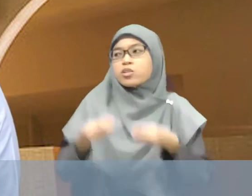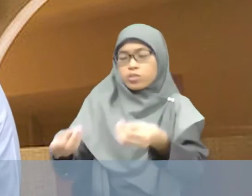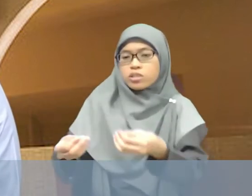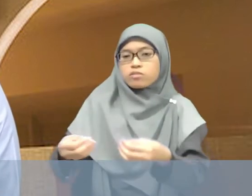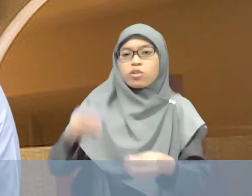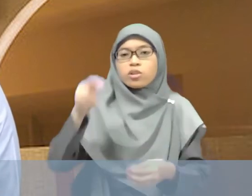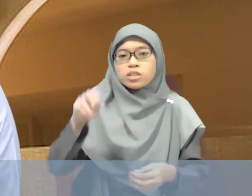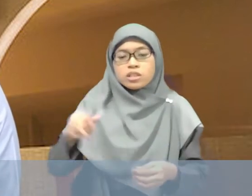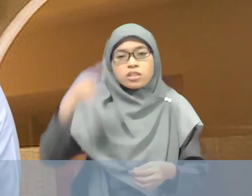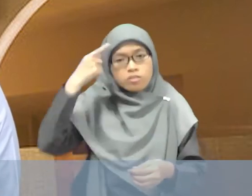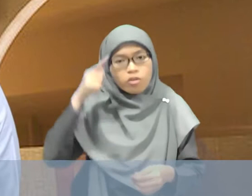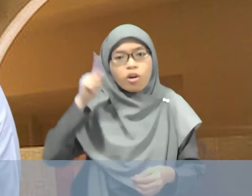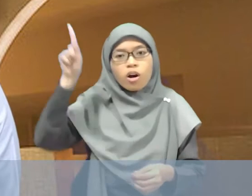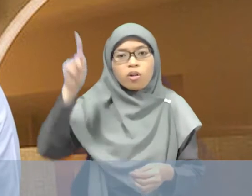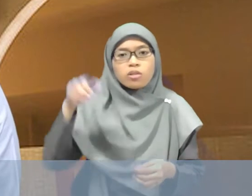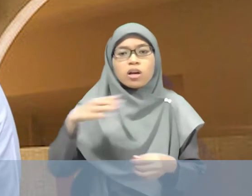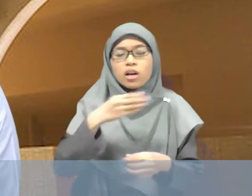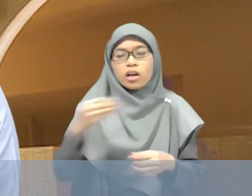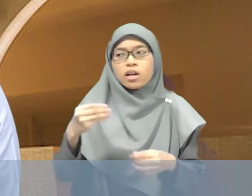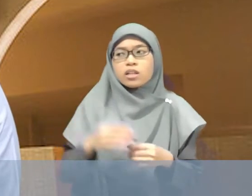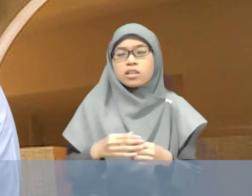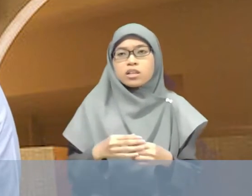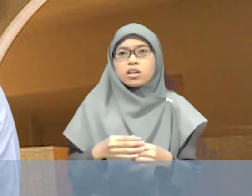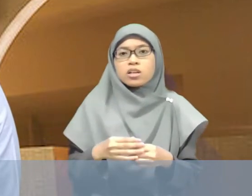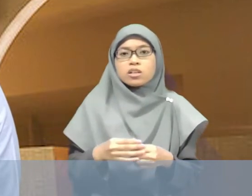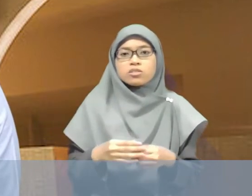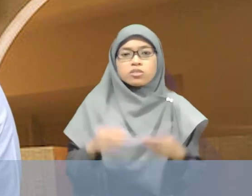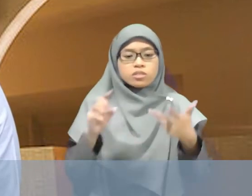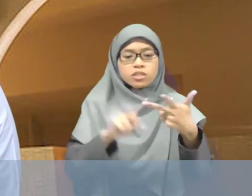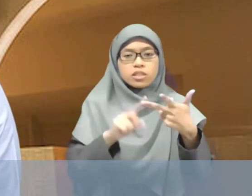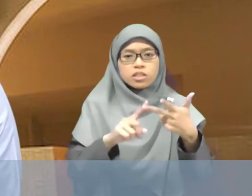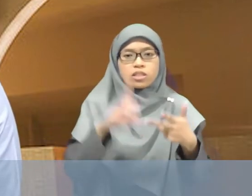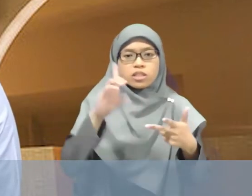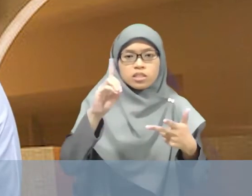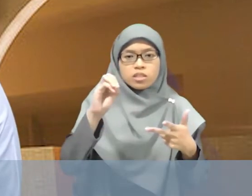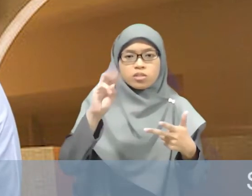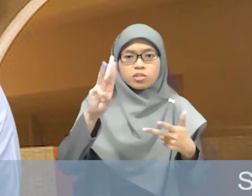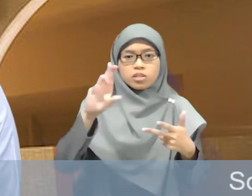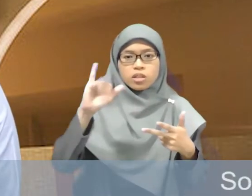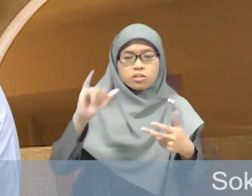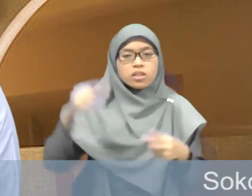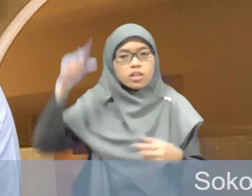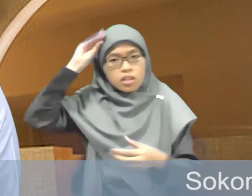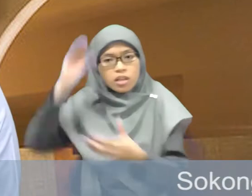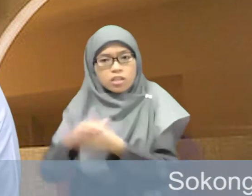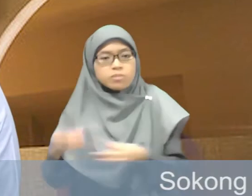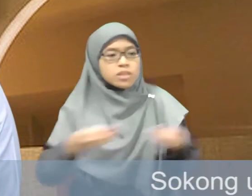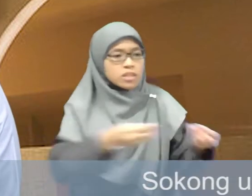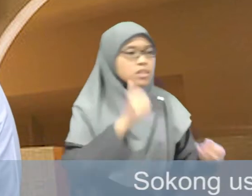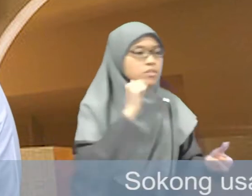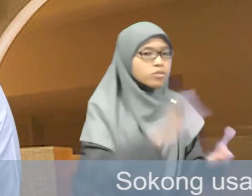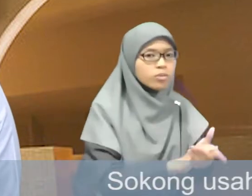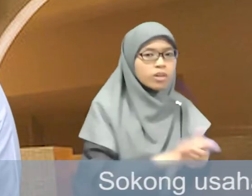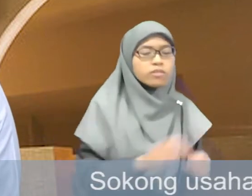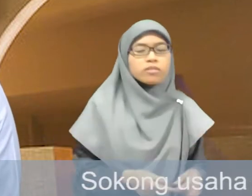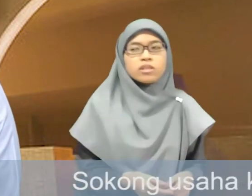ta'ala, and can also mean a dowry given by your husband to his wife. In general, sadaqah means a noble act